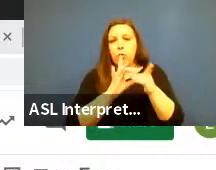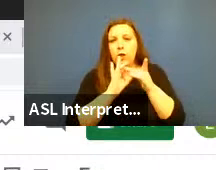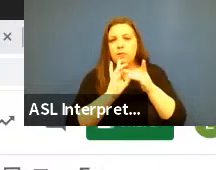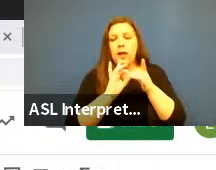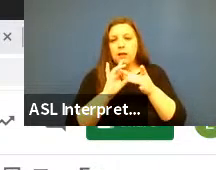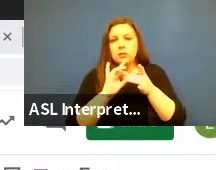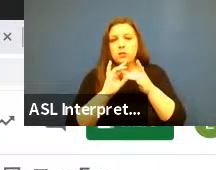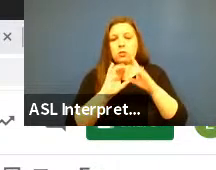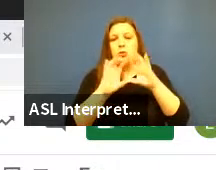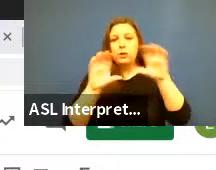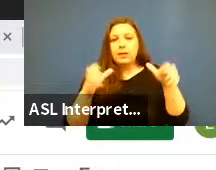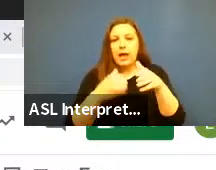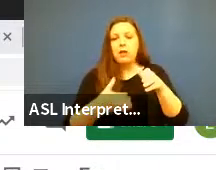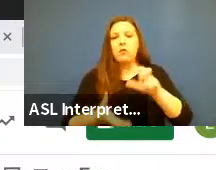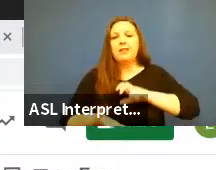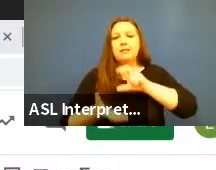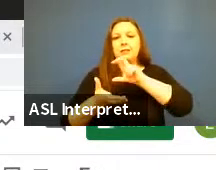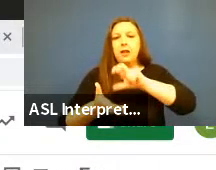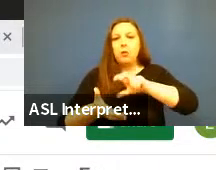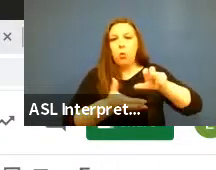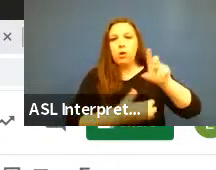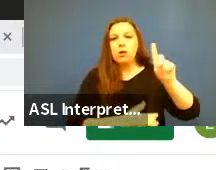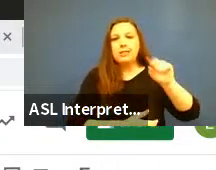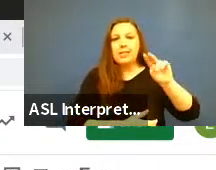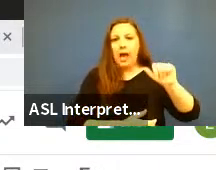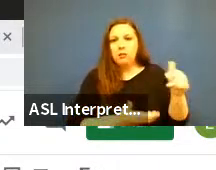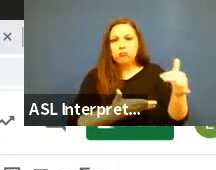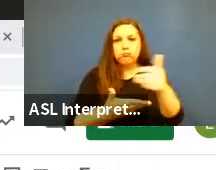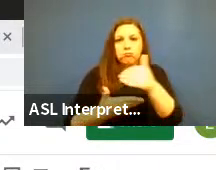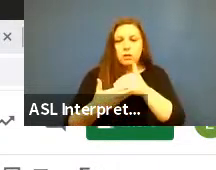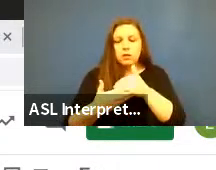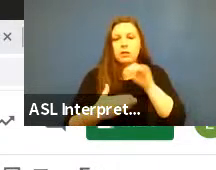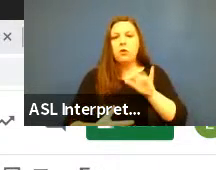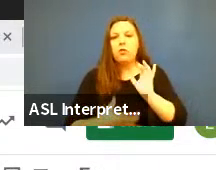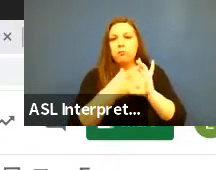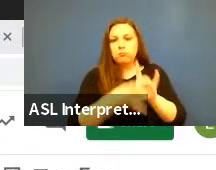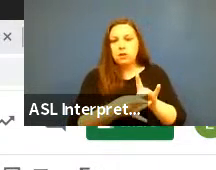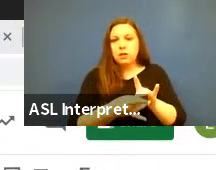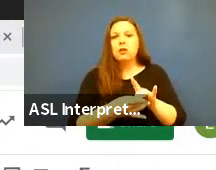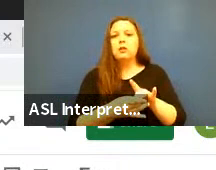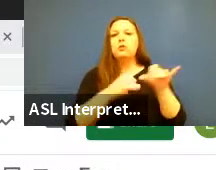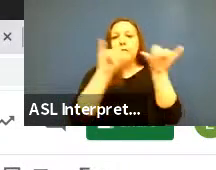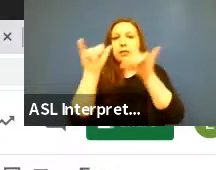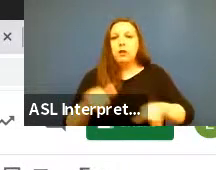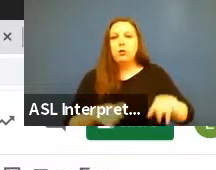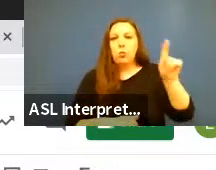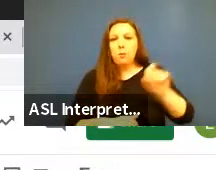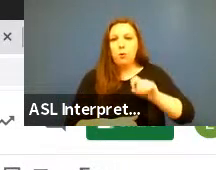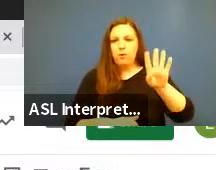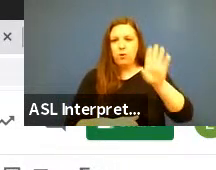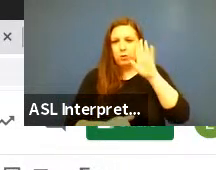gathering stakeholder data. And so that deals with standard 1.4. So I'll take us there.